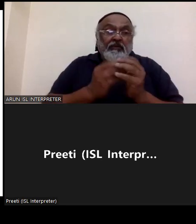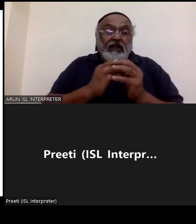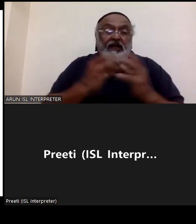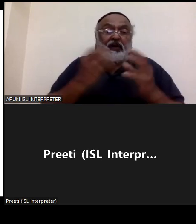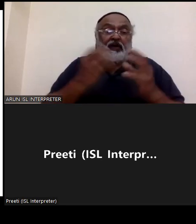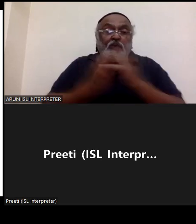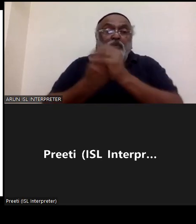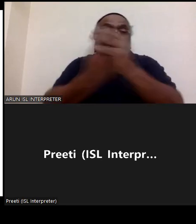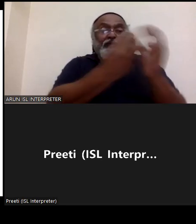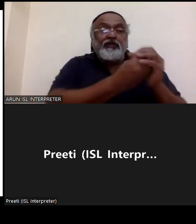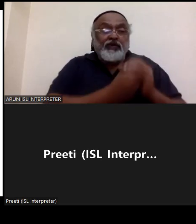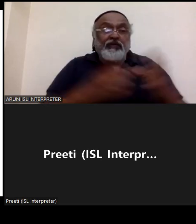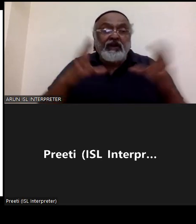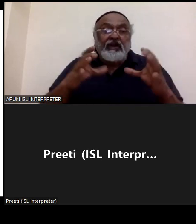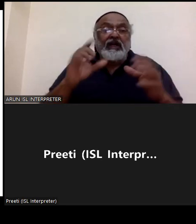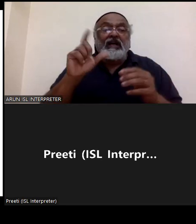into